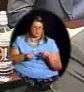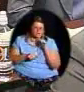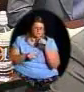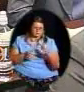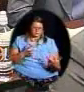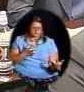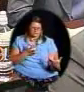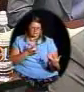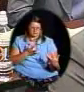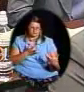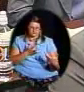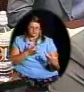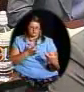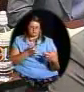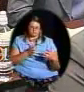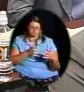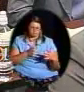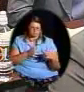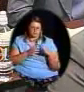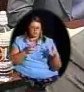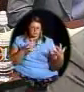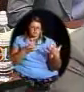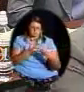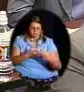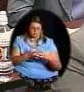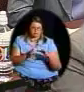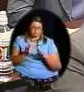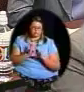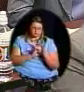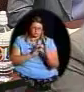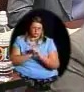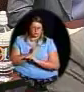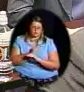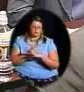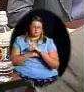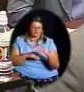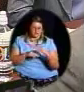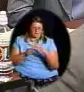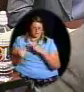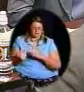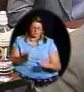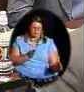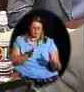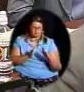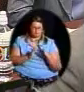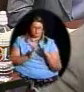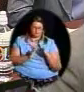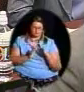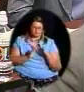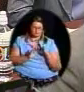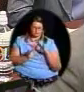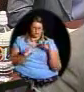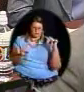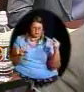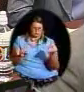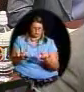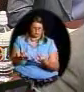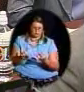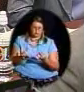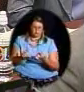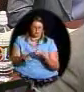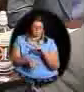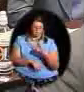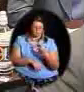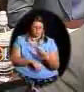directly with the curriculum that you approved. It aligns with the strategic directions in that area. One thing,